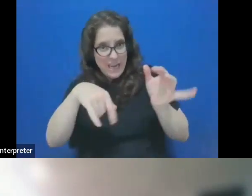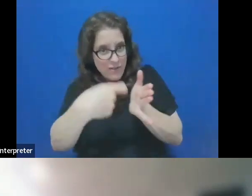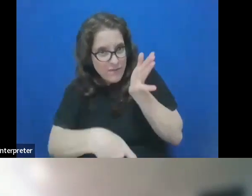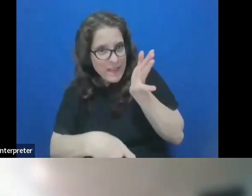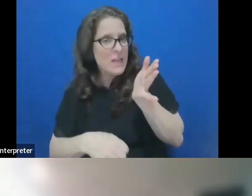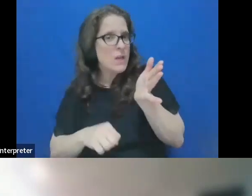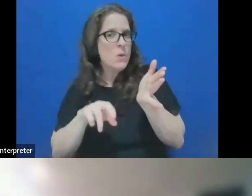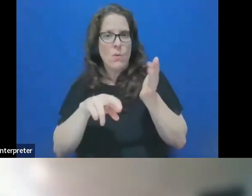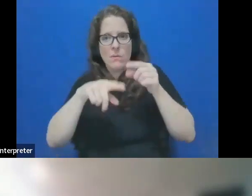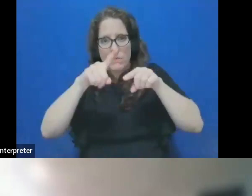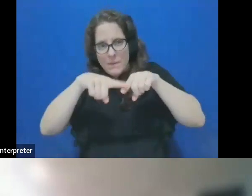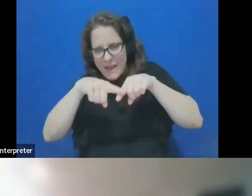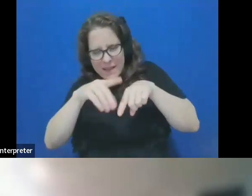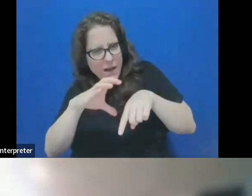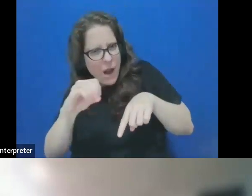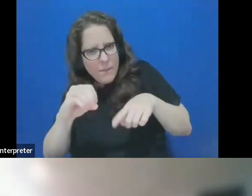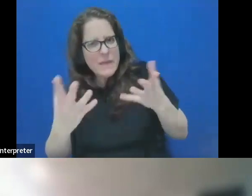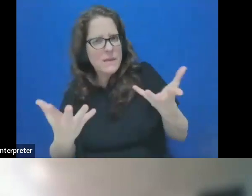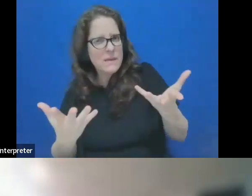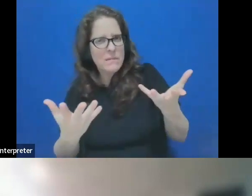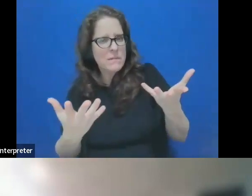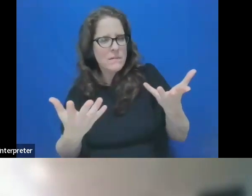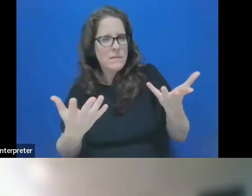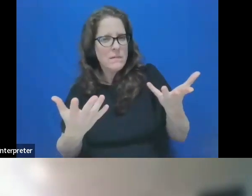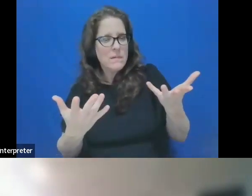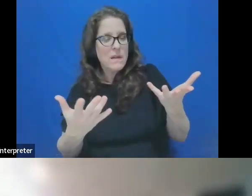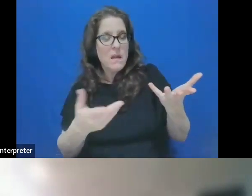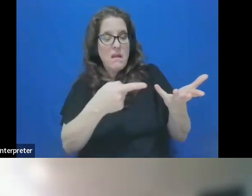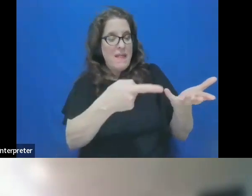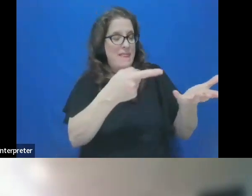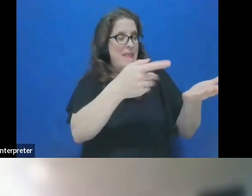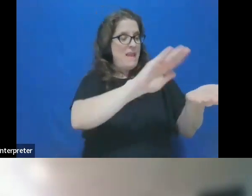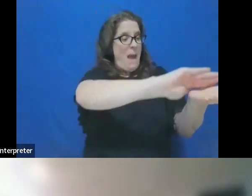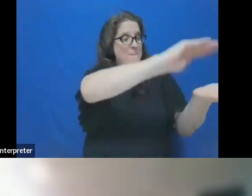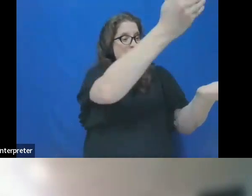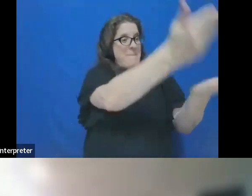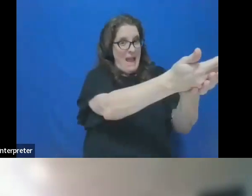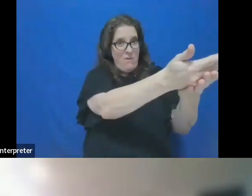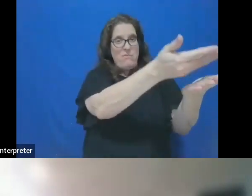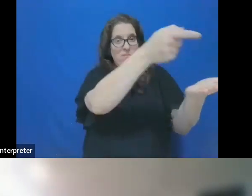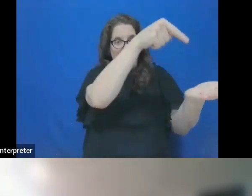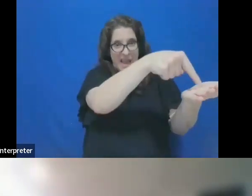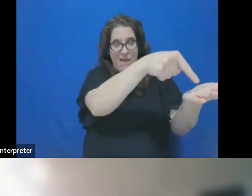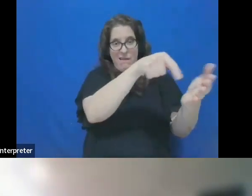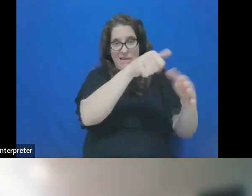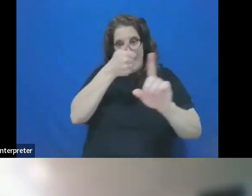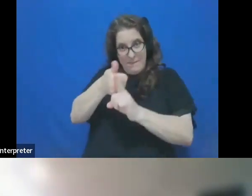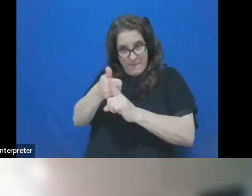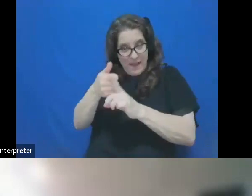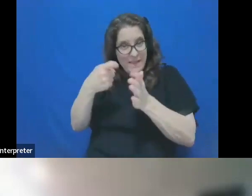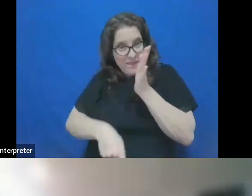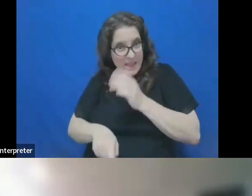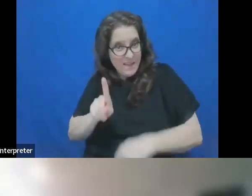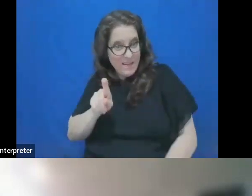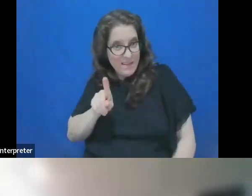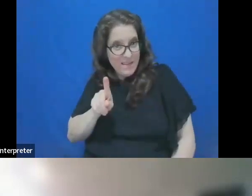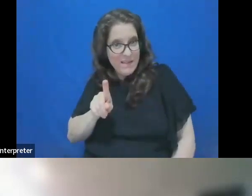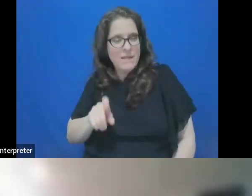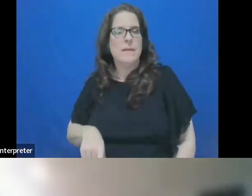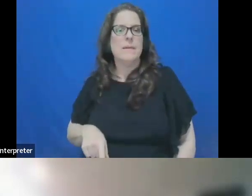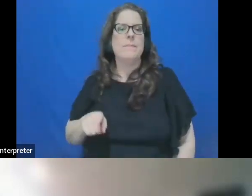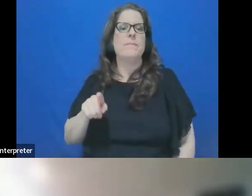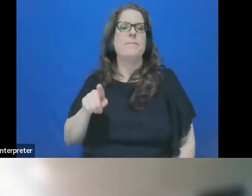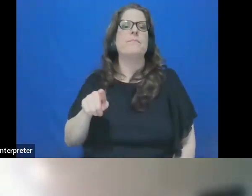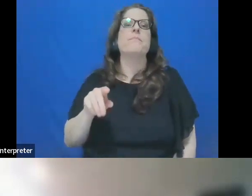for services? Does the amount of the estate affect the fee? So it is not a state